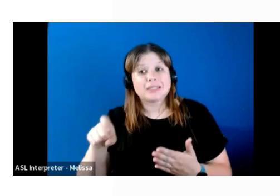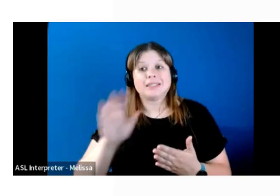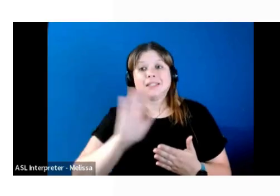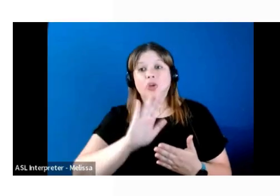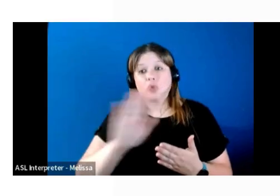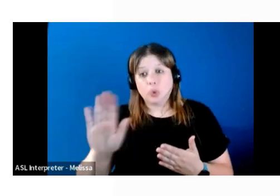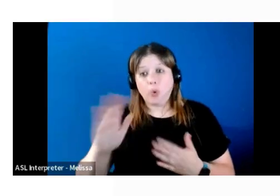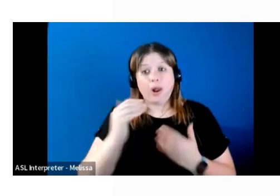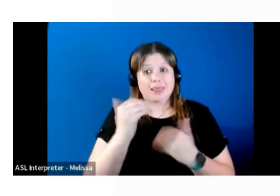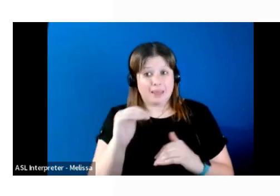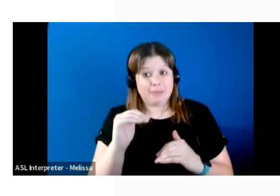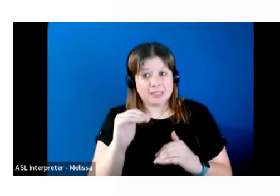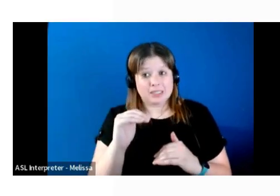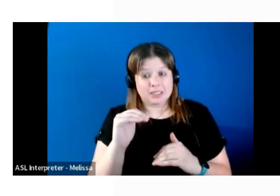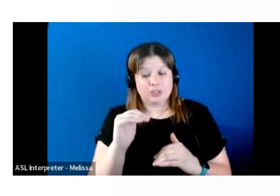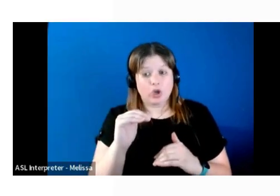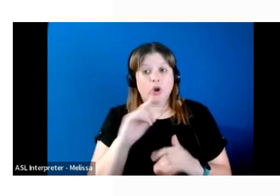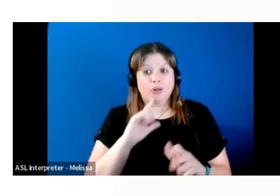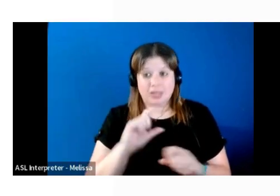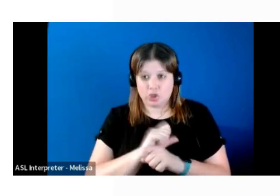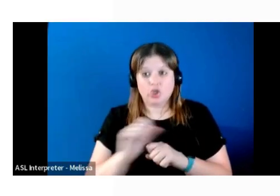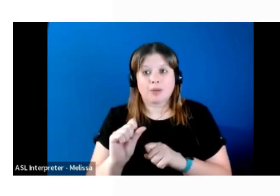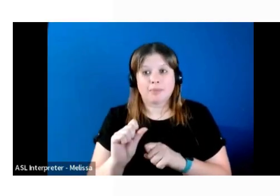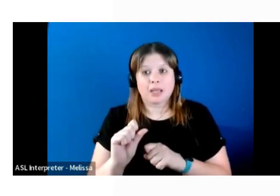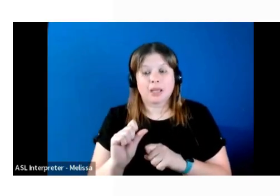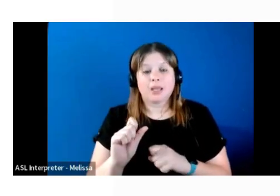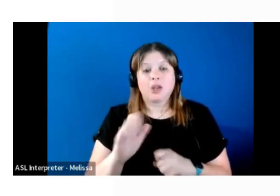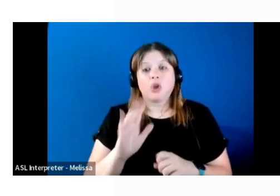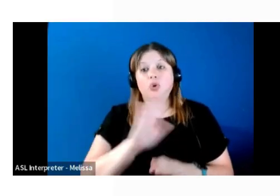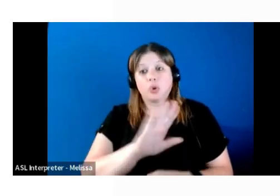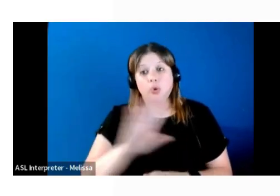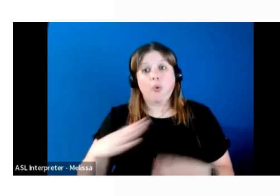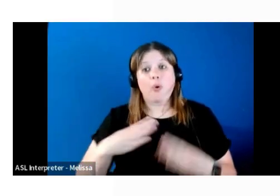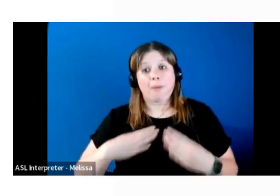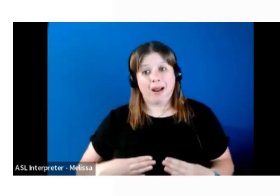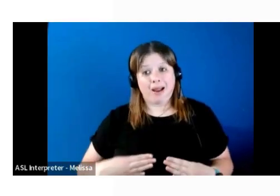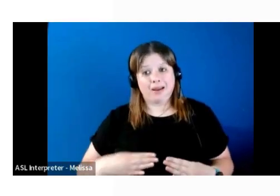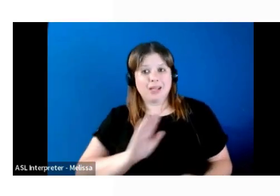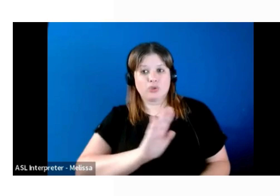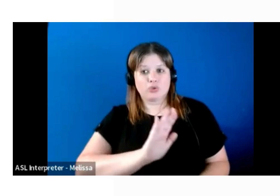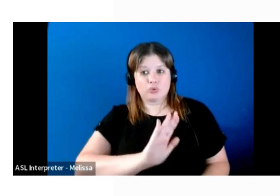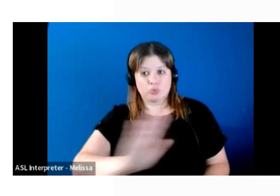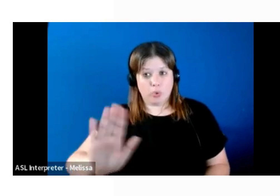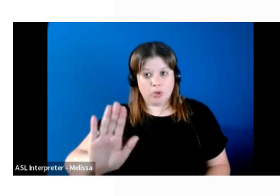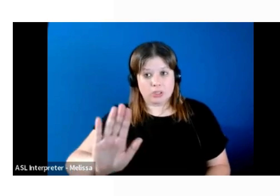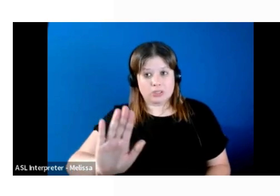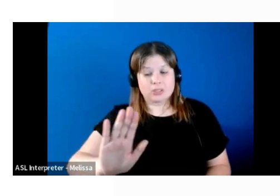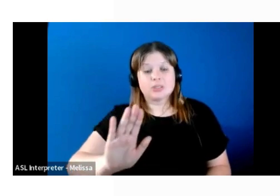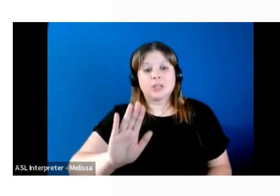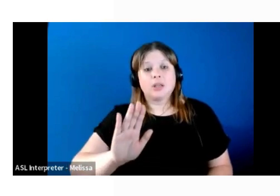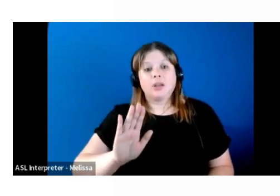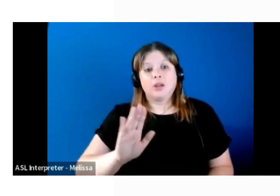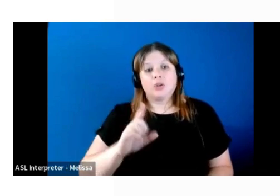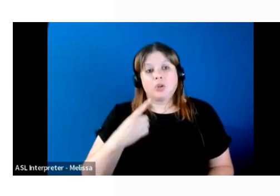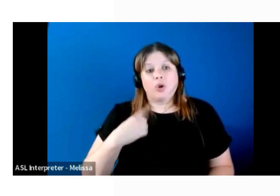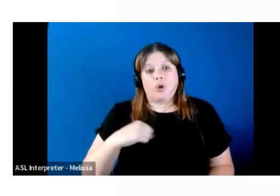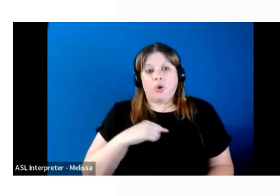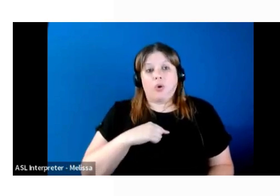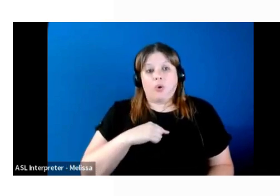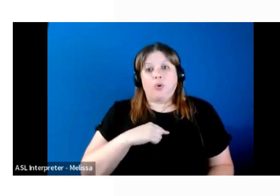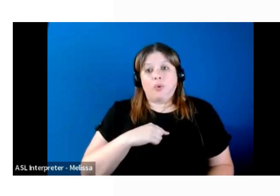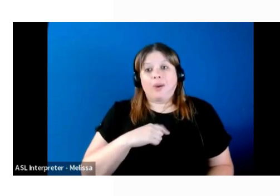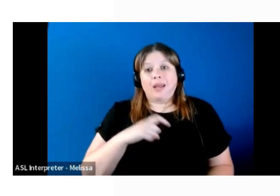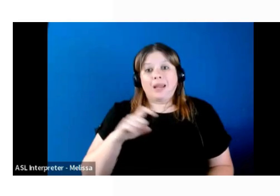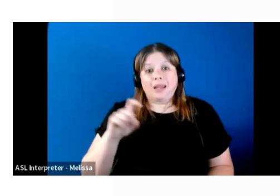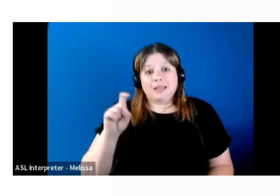legitimate. Your body is yours. And in order to feel a sense of yes, we all need a solid right to